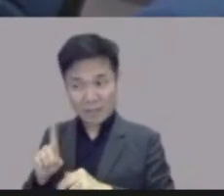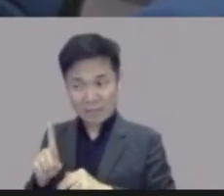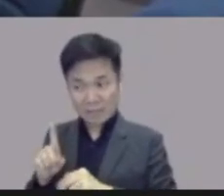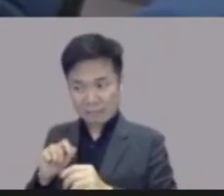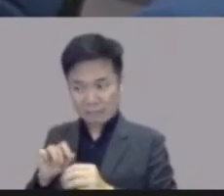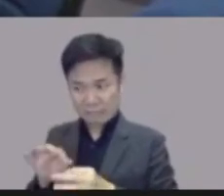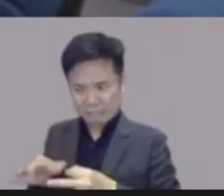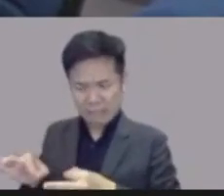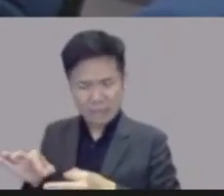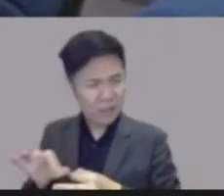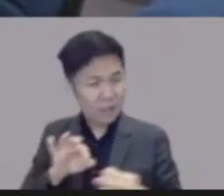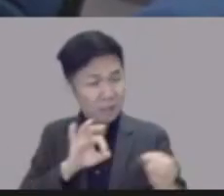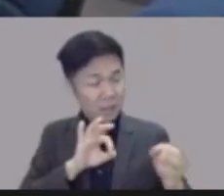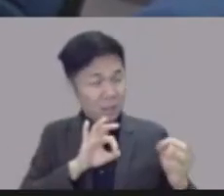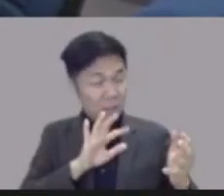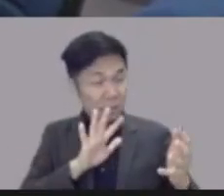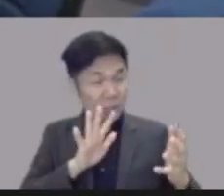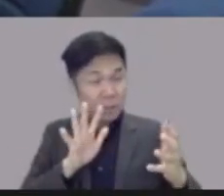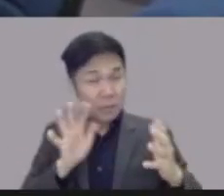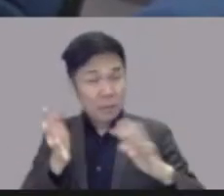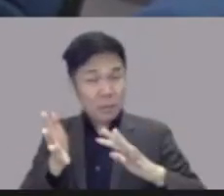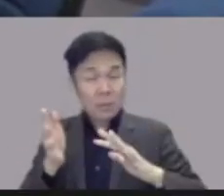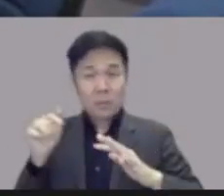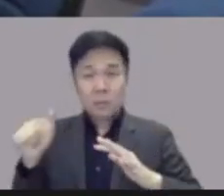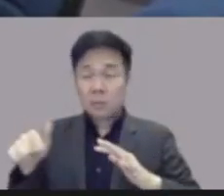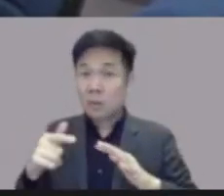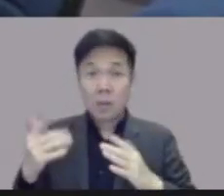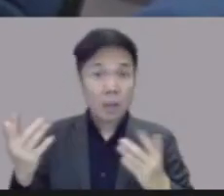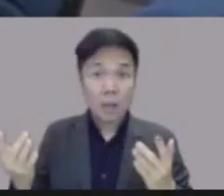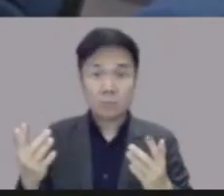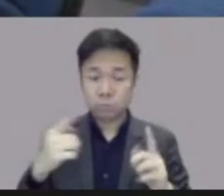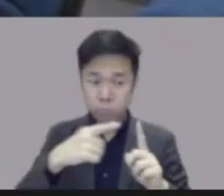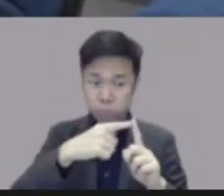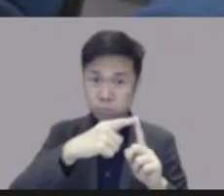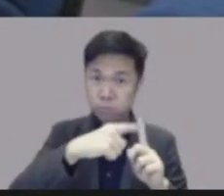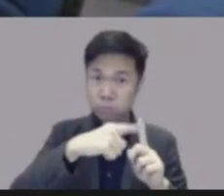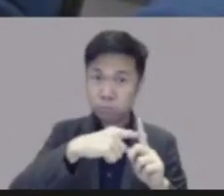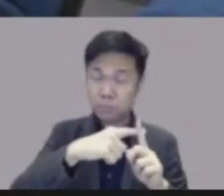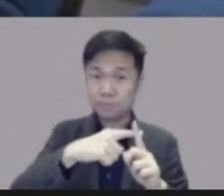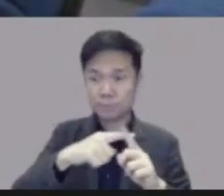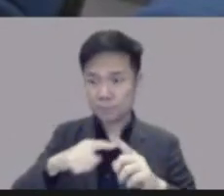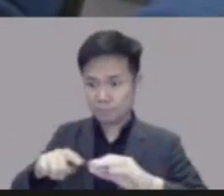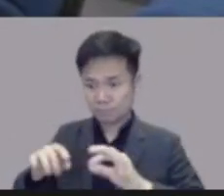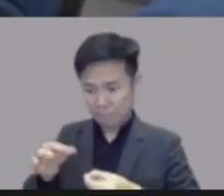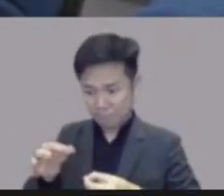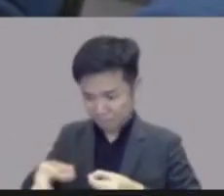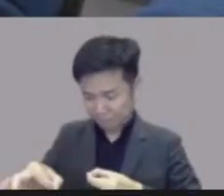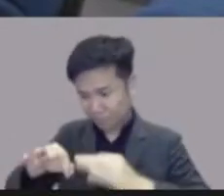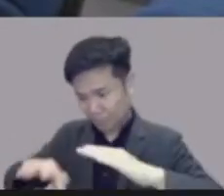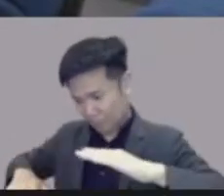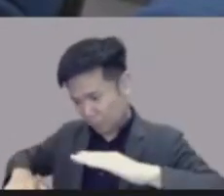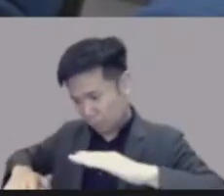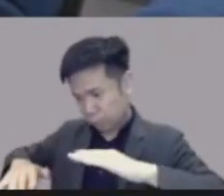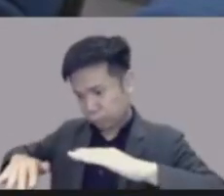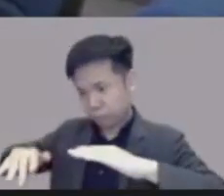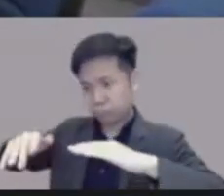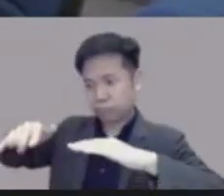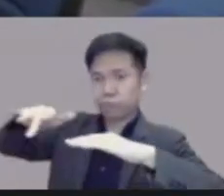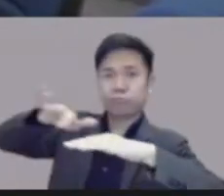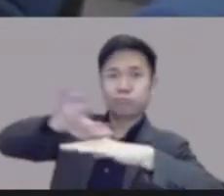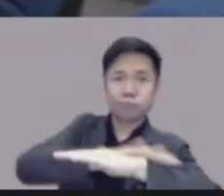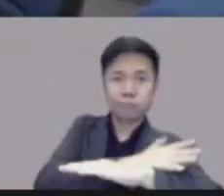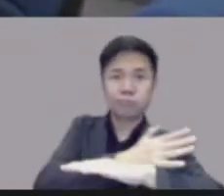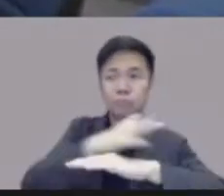trajectory low-lying nations in the Pacific are likely to become uninhabitable under current